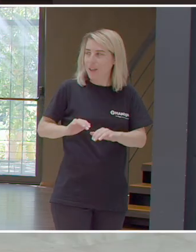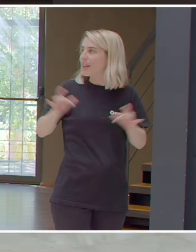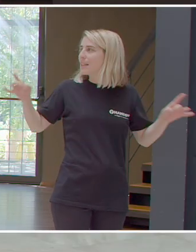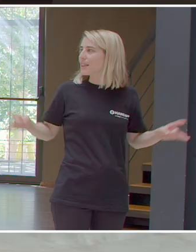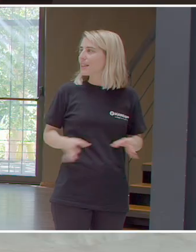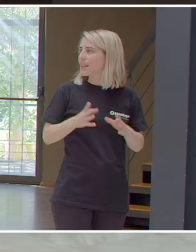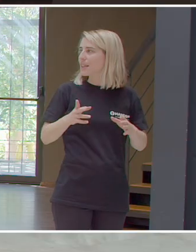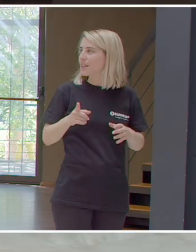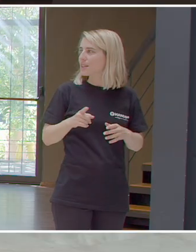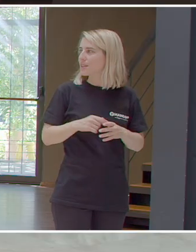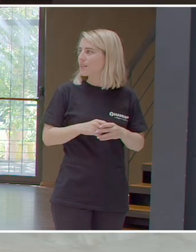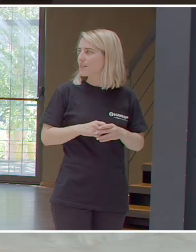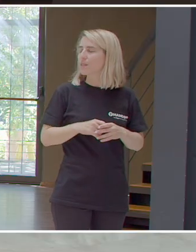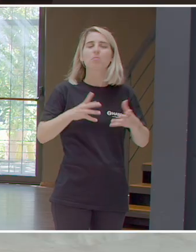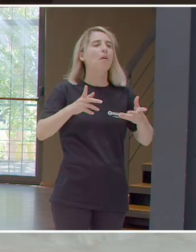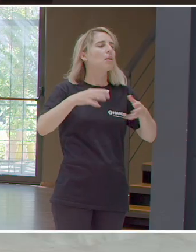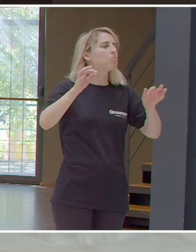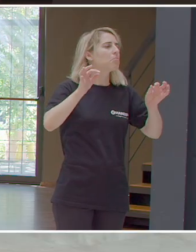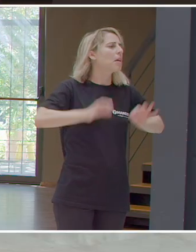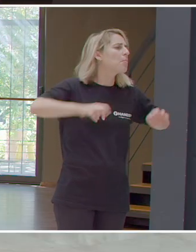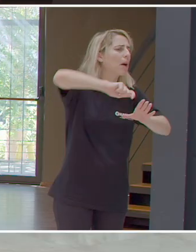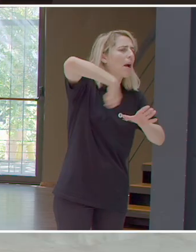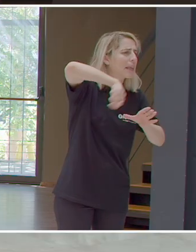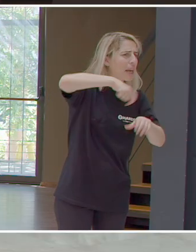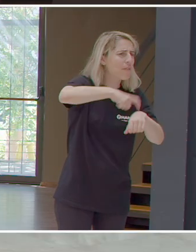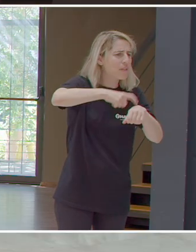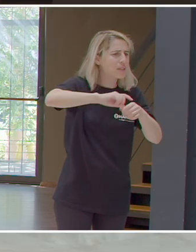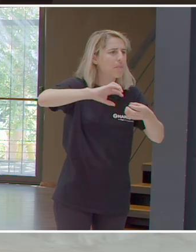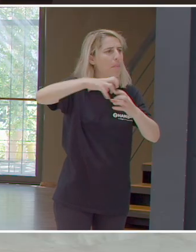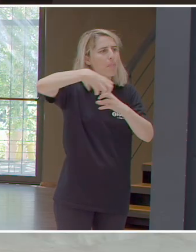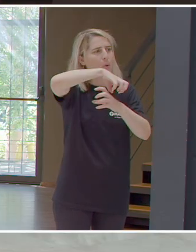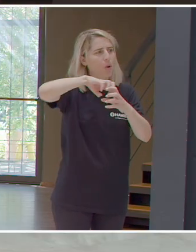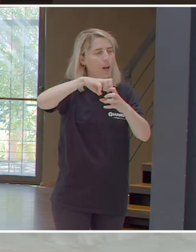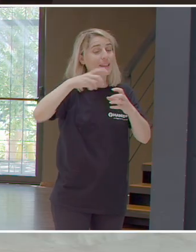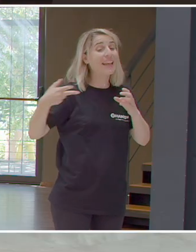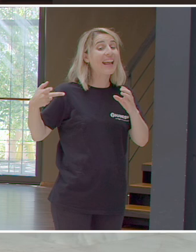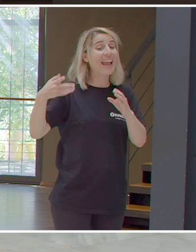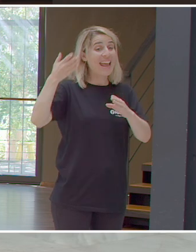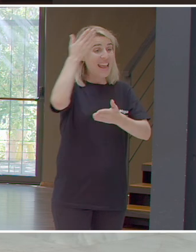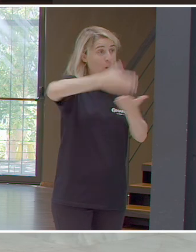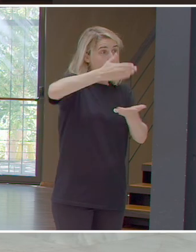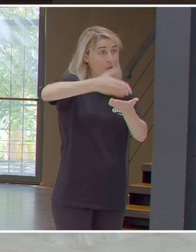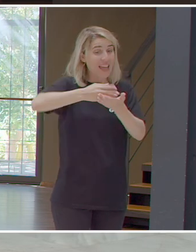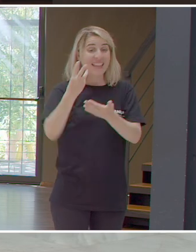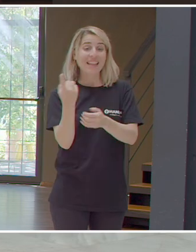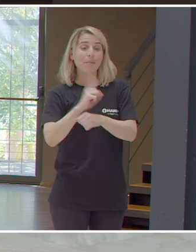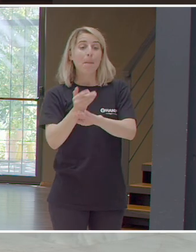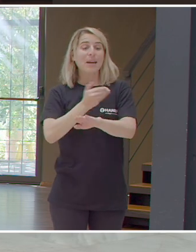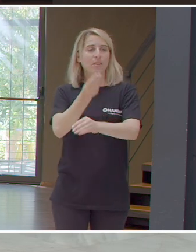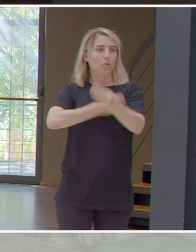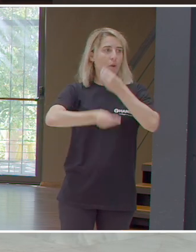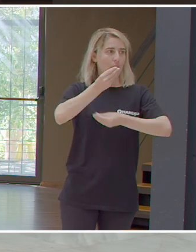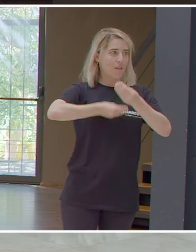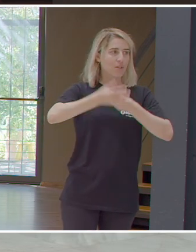your cruciferous veggies, for example broccoli, cut it 20 to 30 minutes before you eat it, because